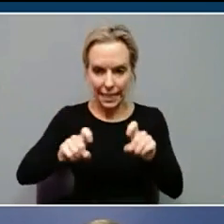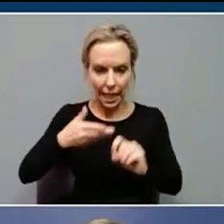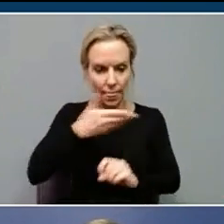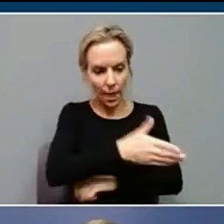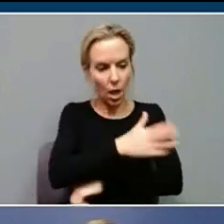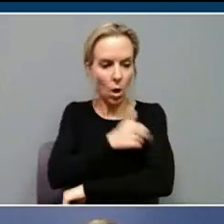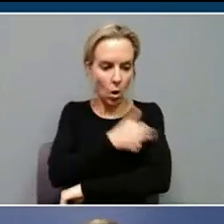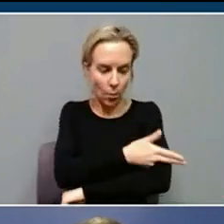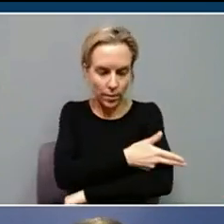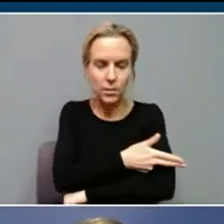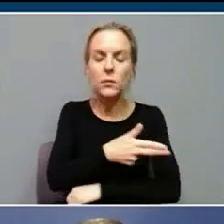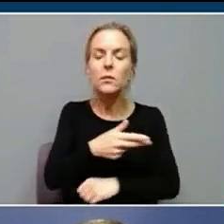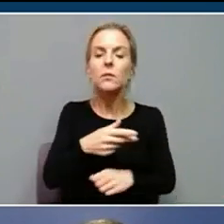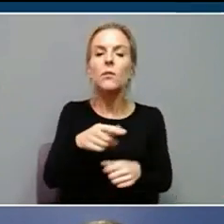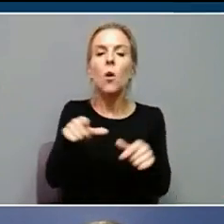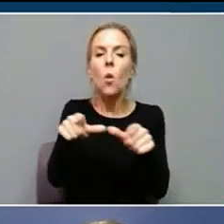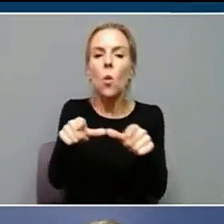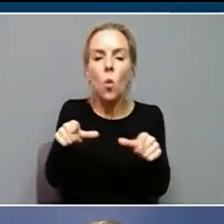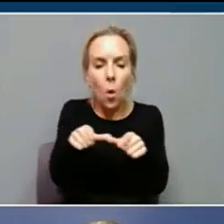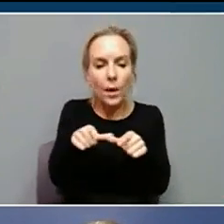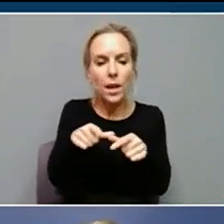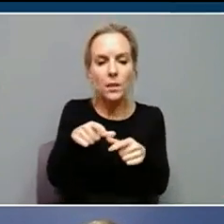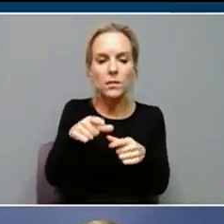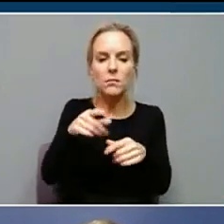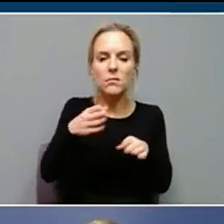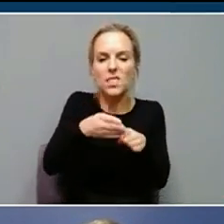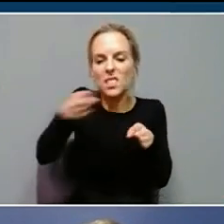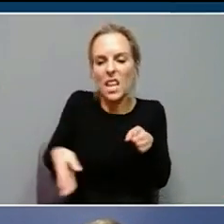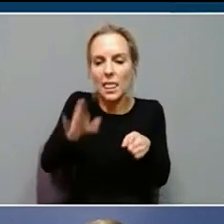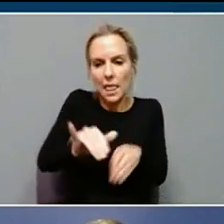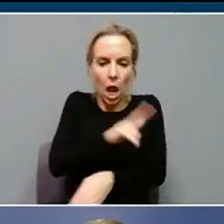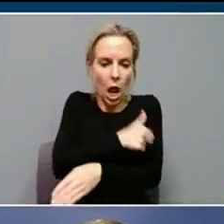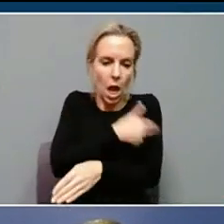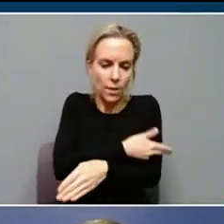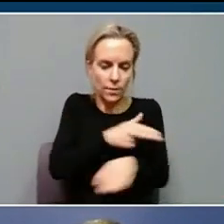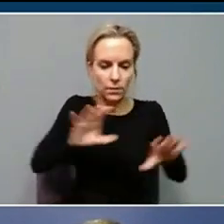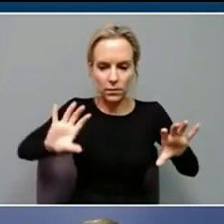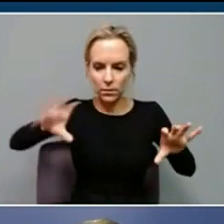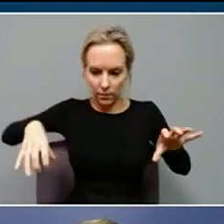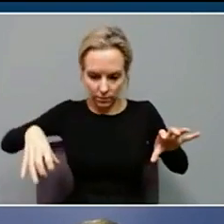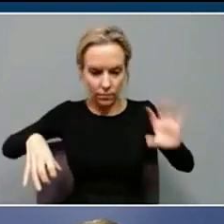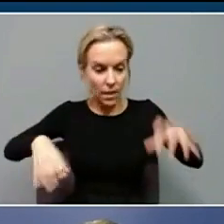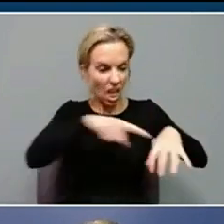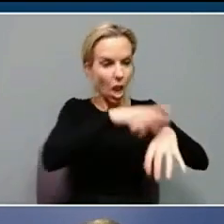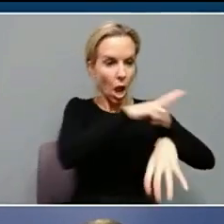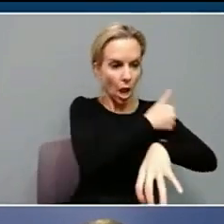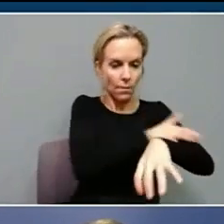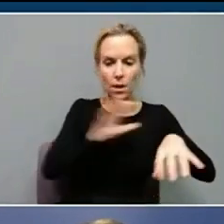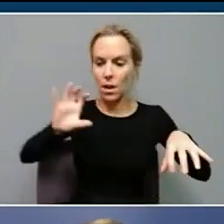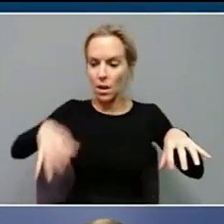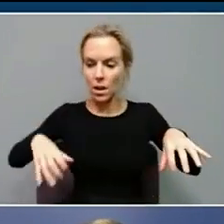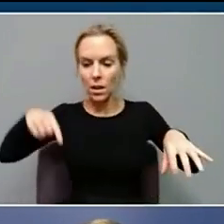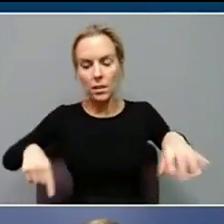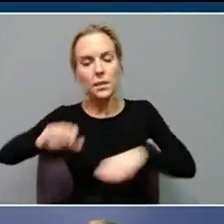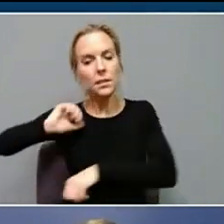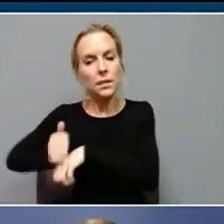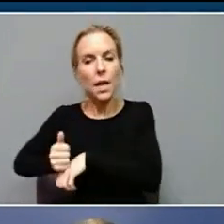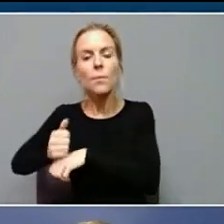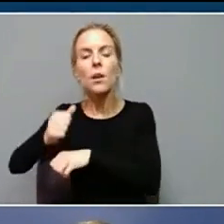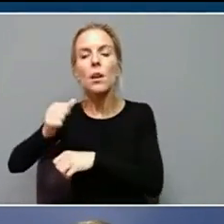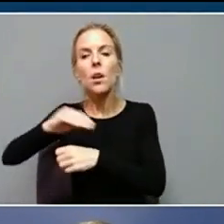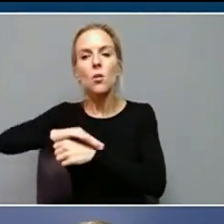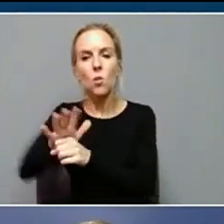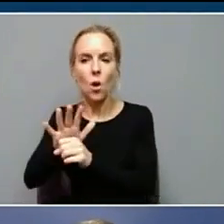locate at or next to it, do all of those tests for the folks that are coming in, and thus free up